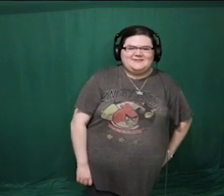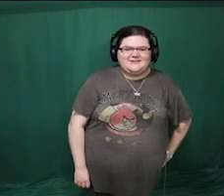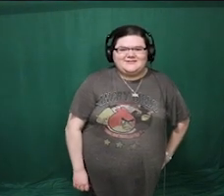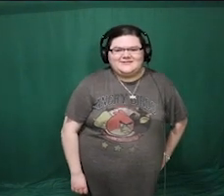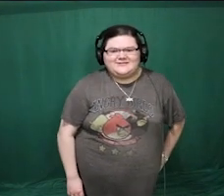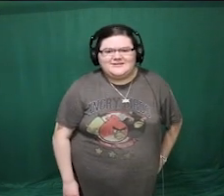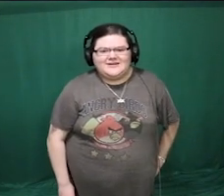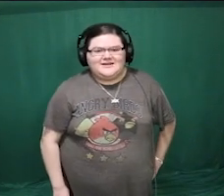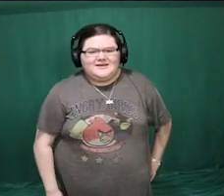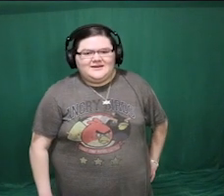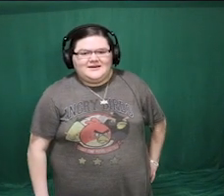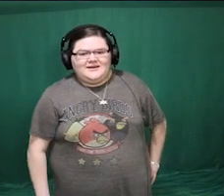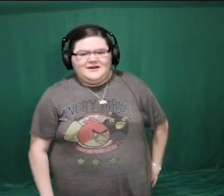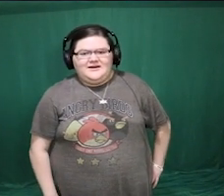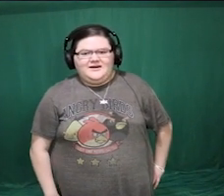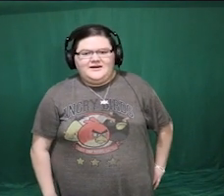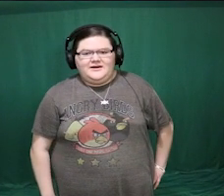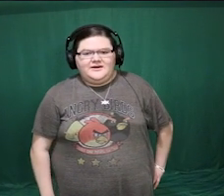it's me. It's me.